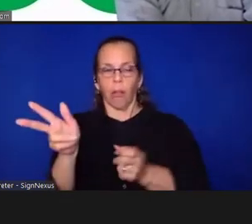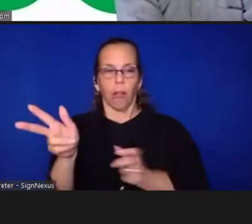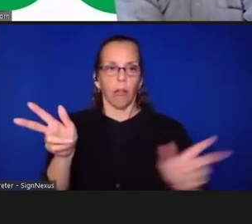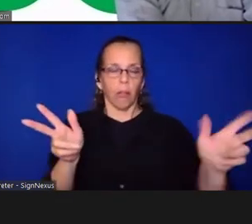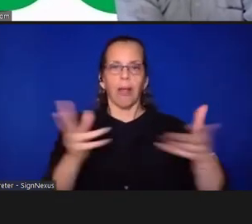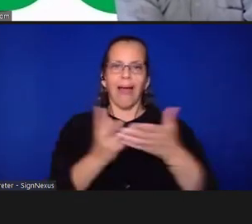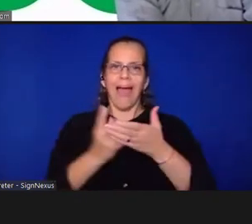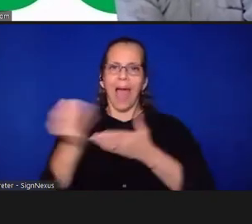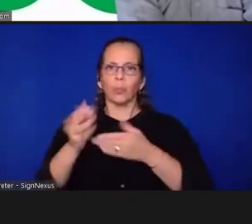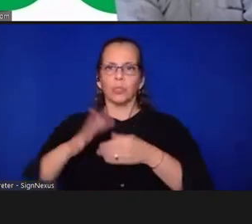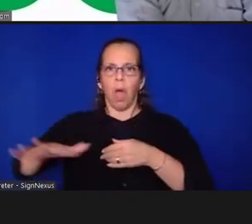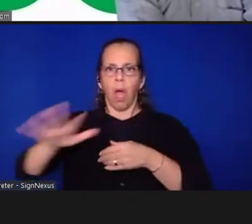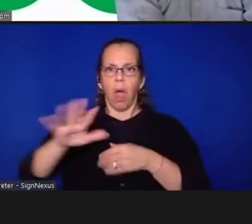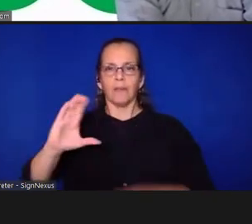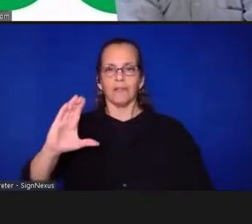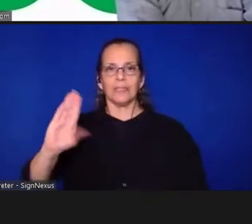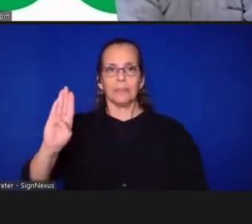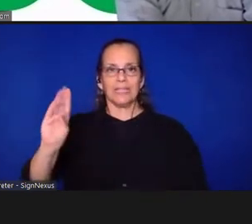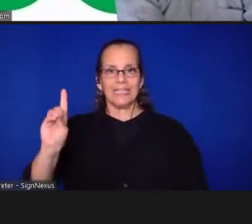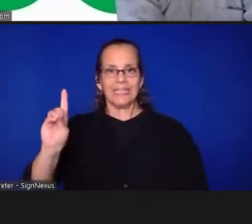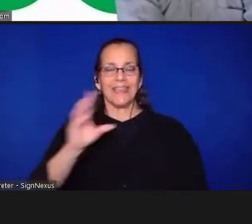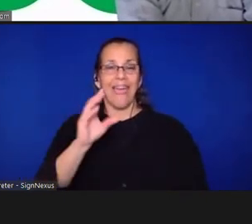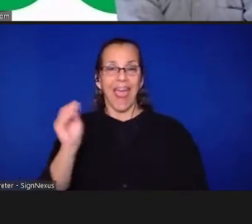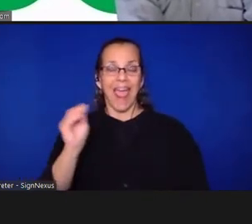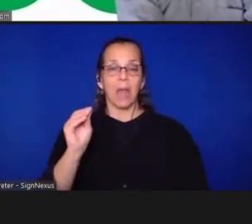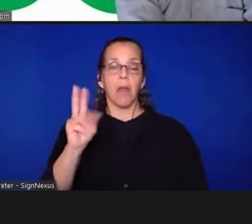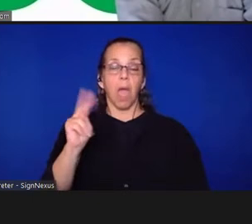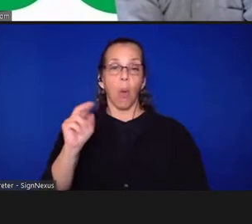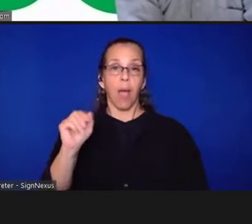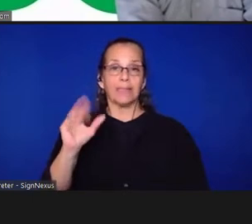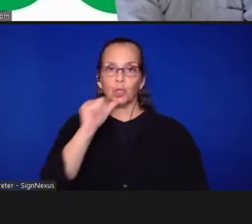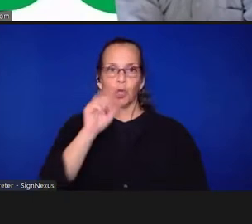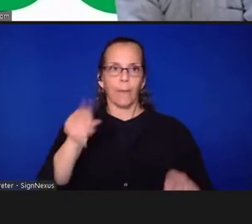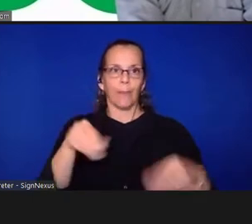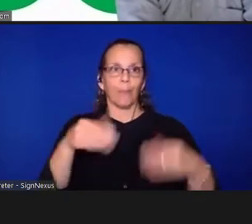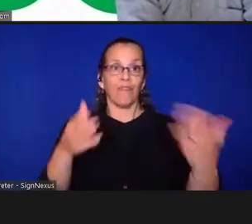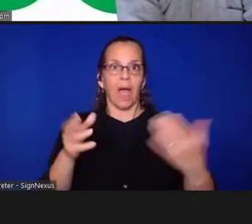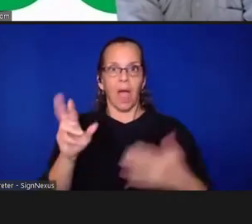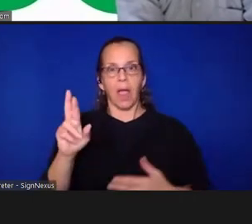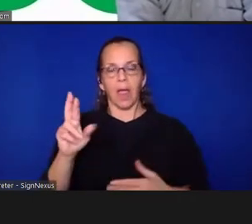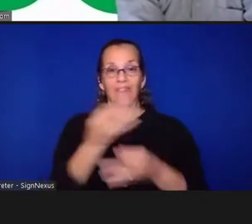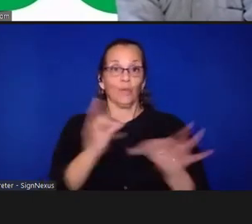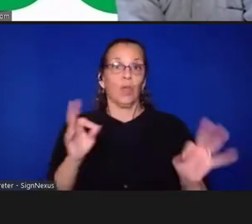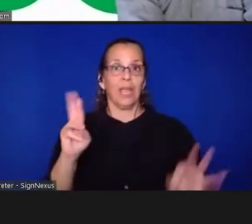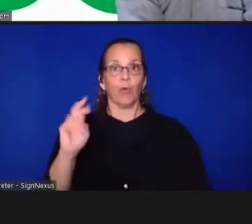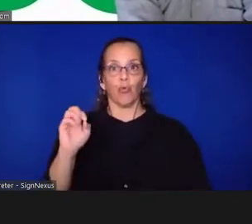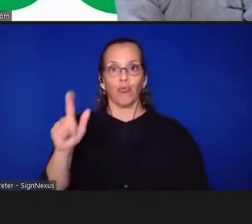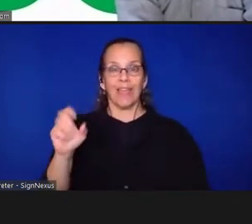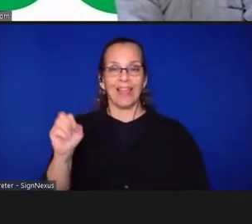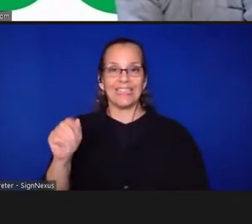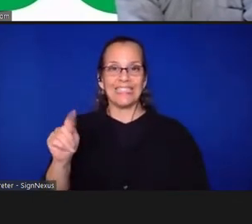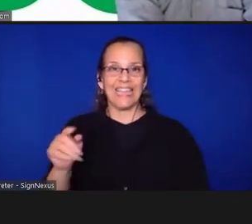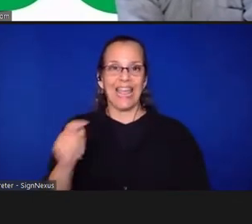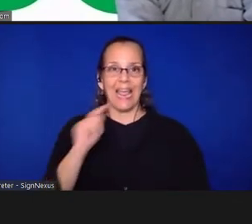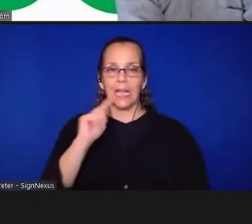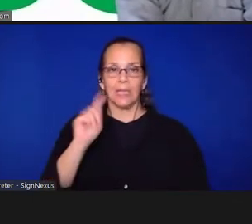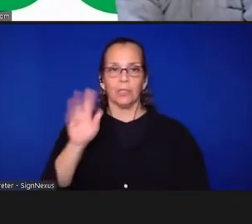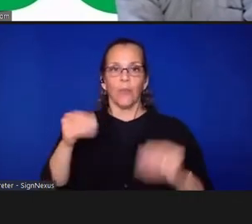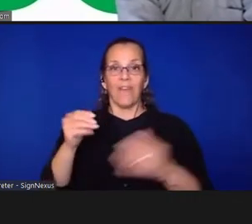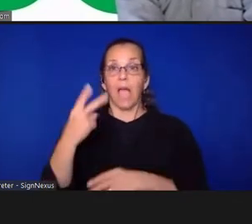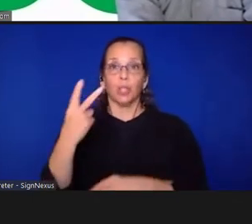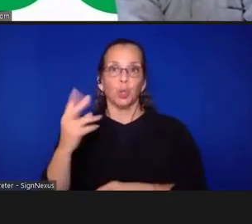and the city should not be providing free real estate for drivers to park their two-ton blocks of metal thank